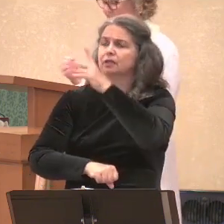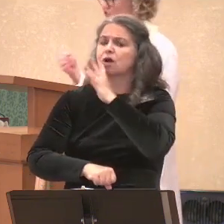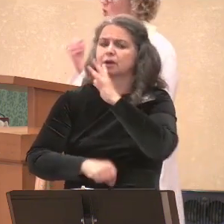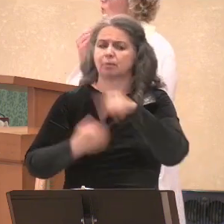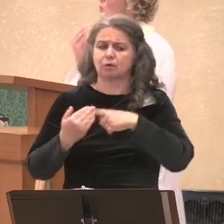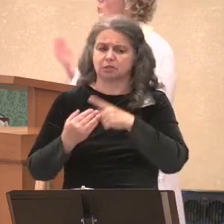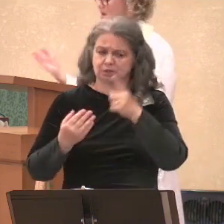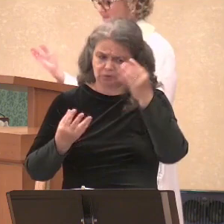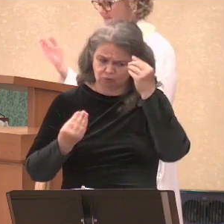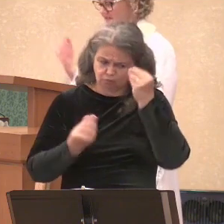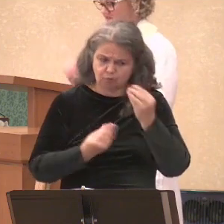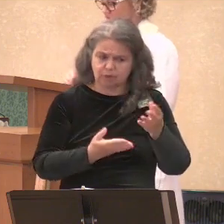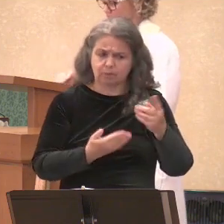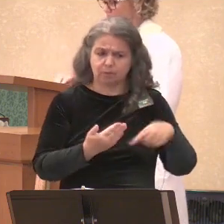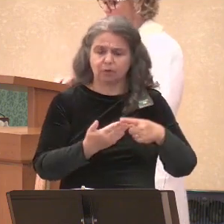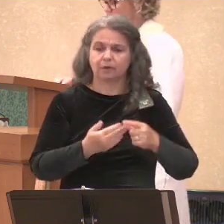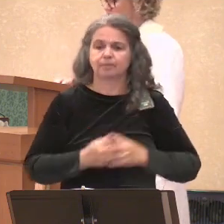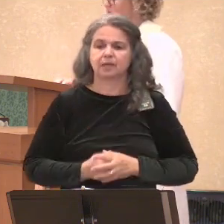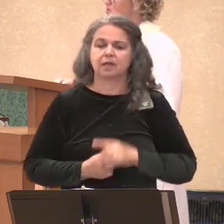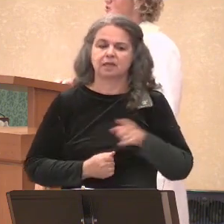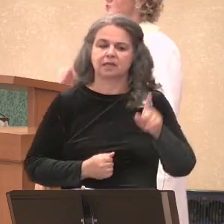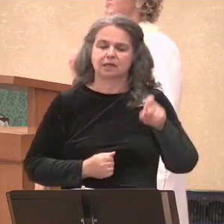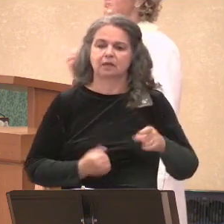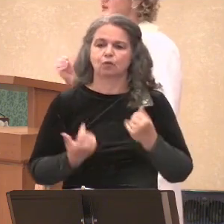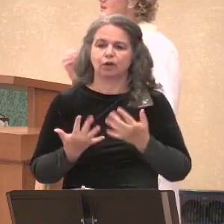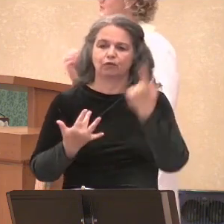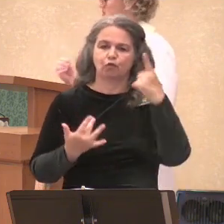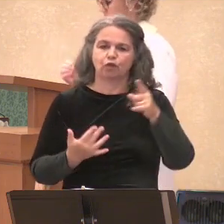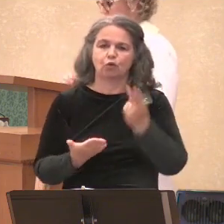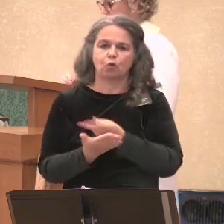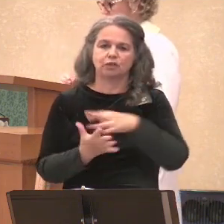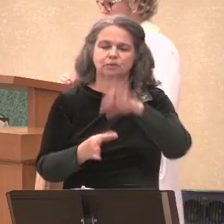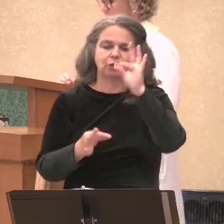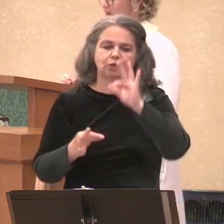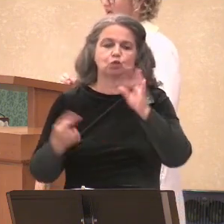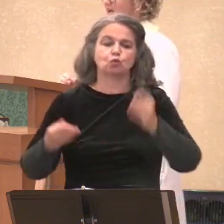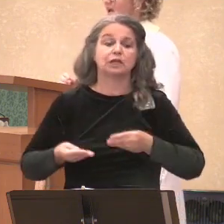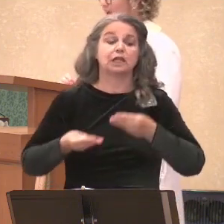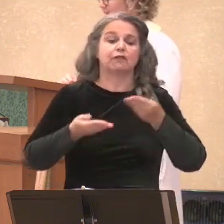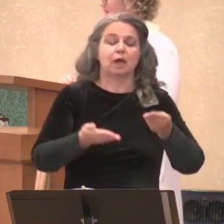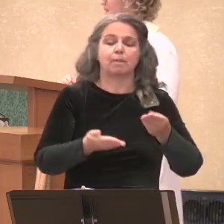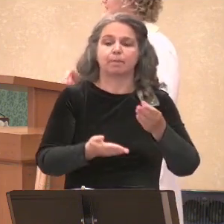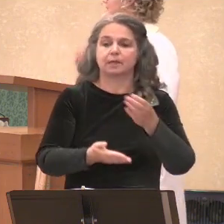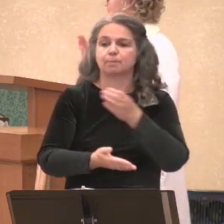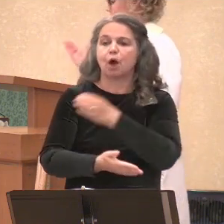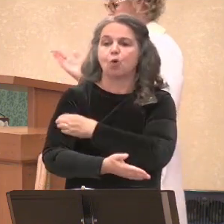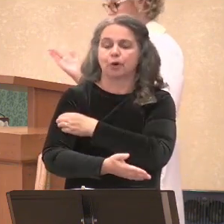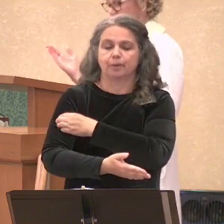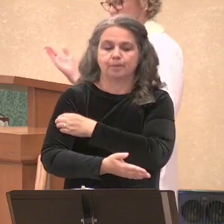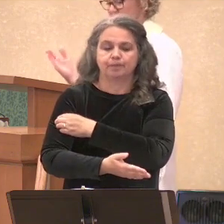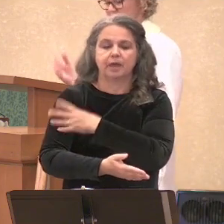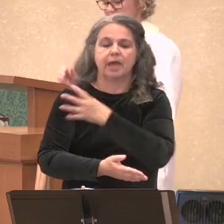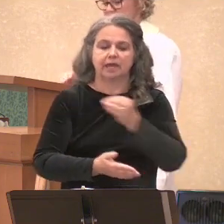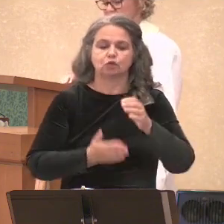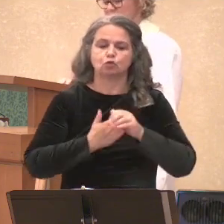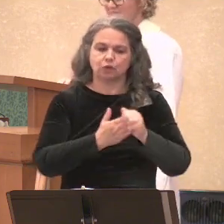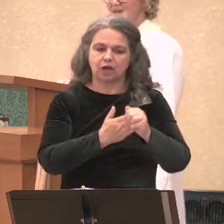they needed to wait for the Holy Spirit to bring this power and to guide